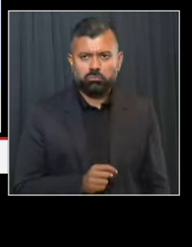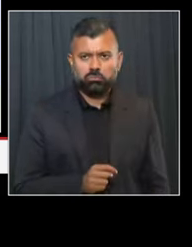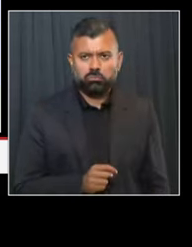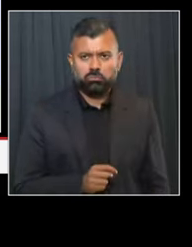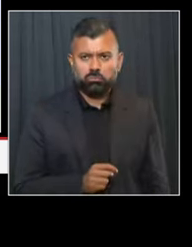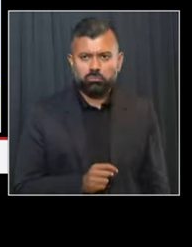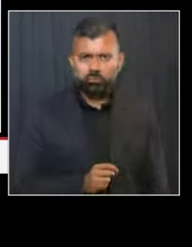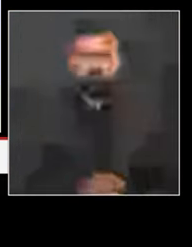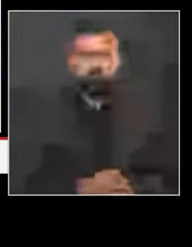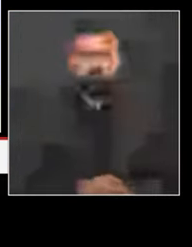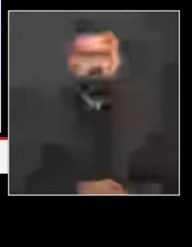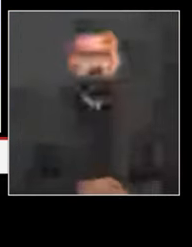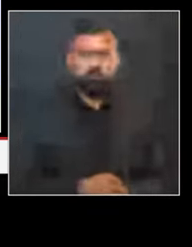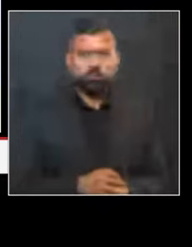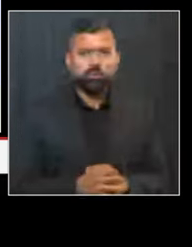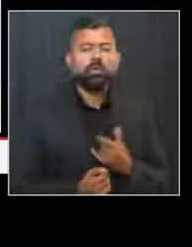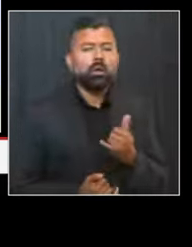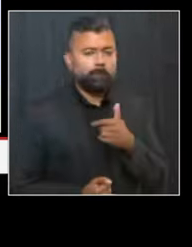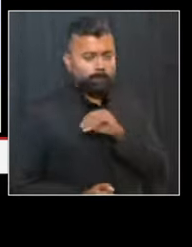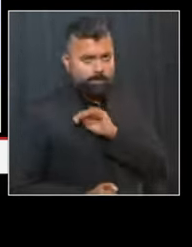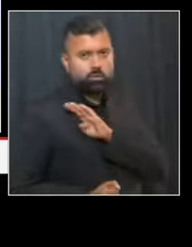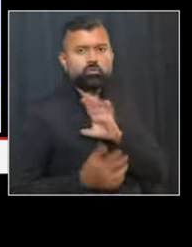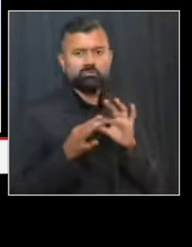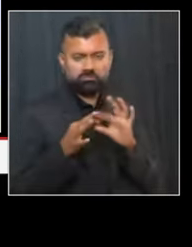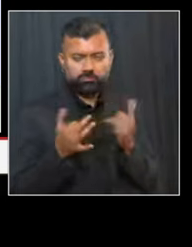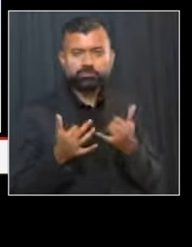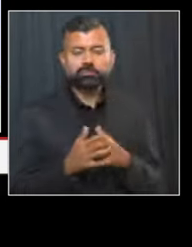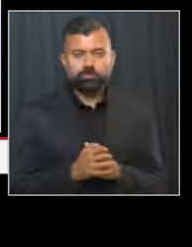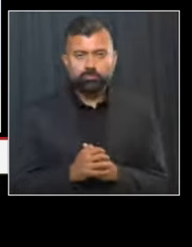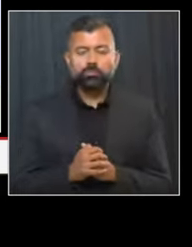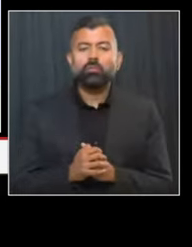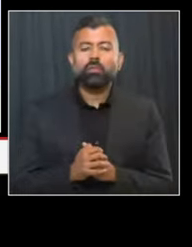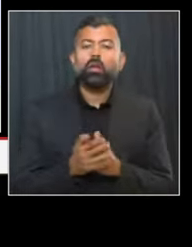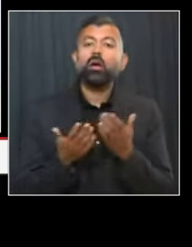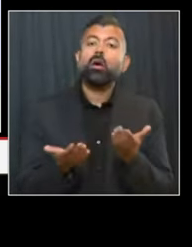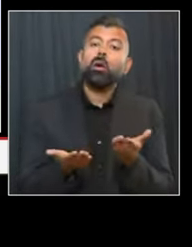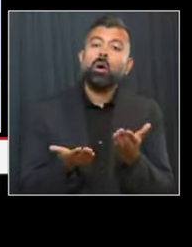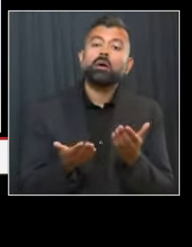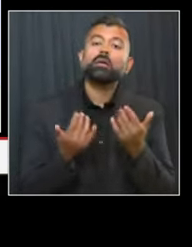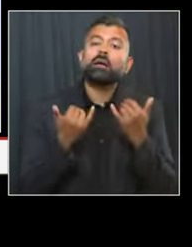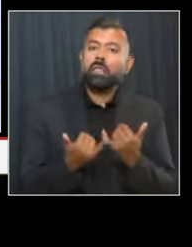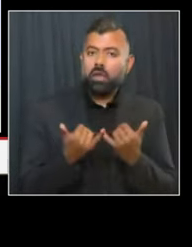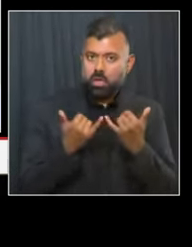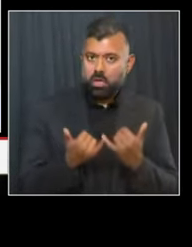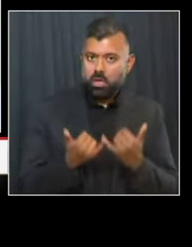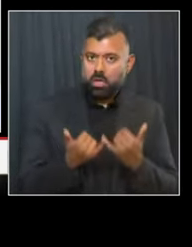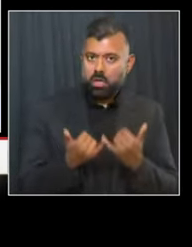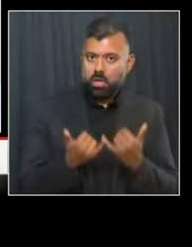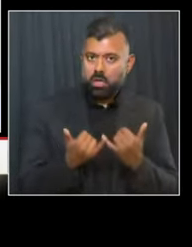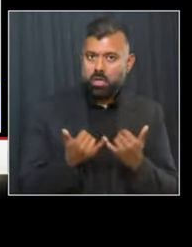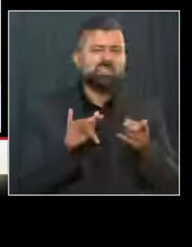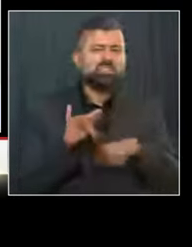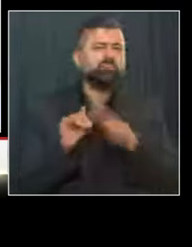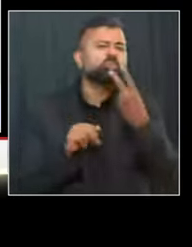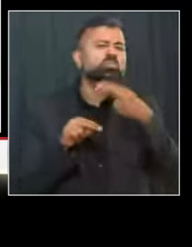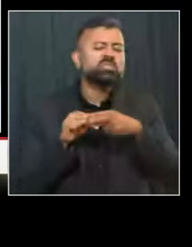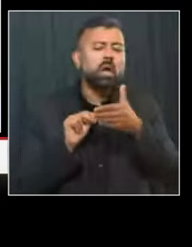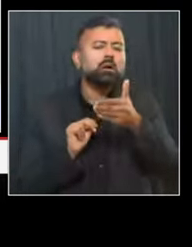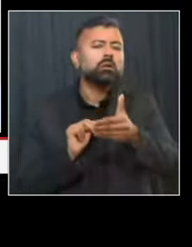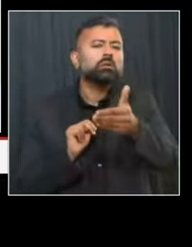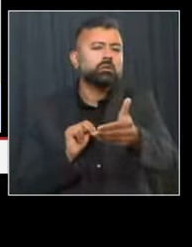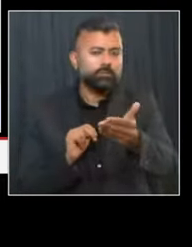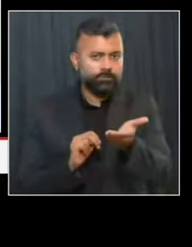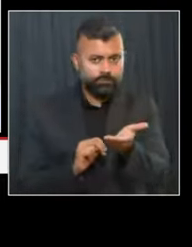Okay. Mayor? I'll be very quick. This is a slide to